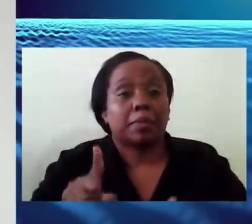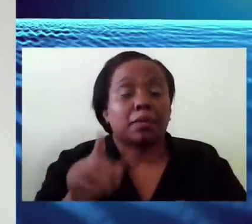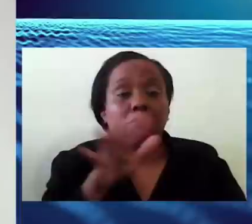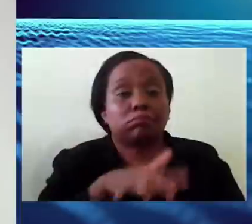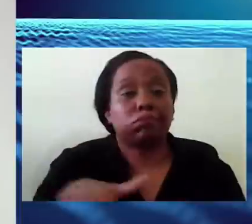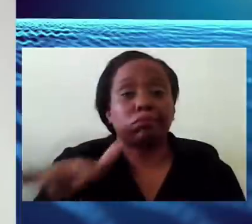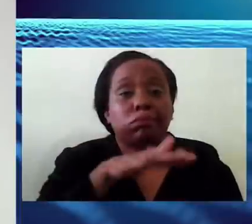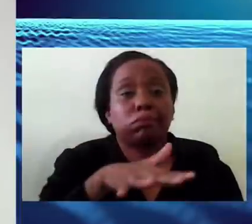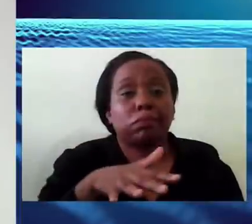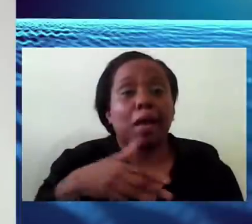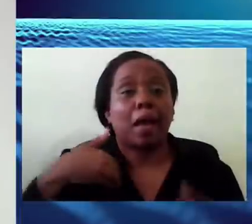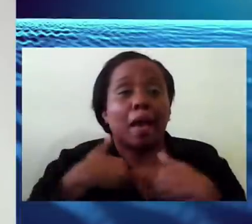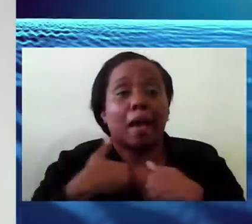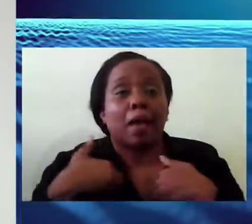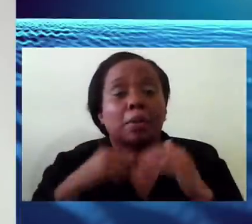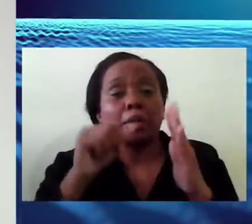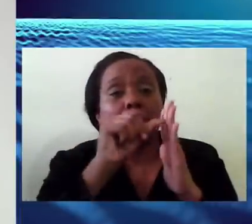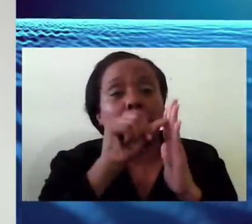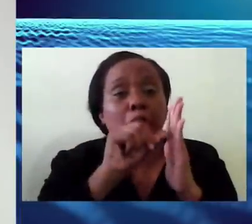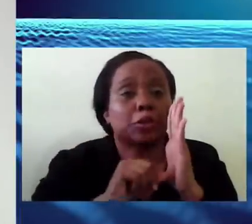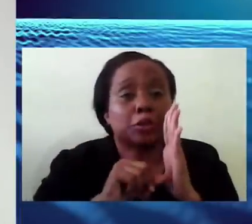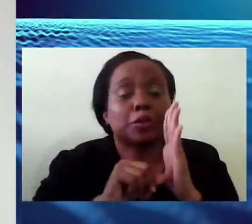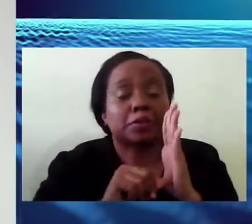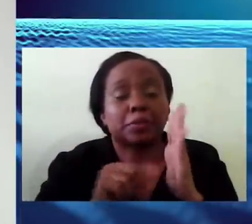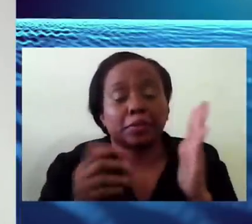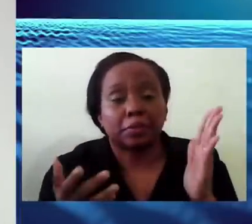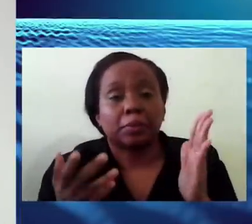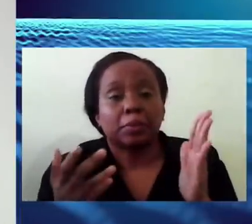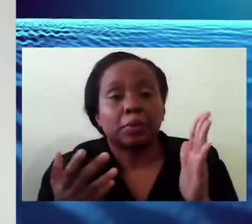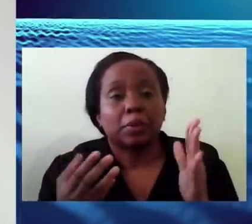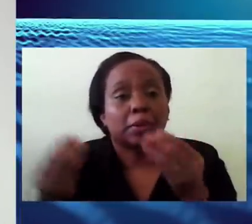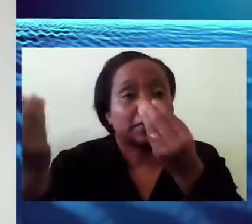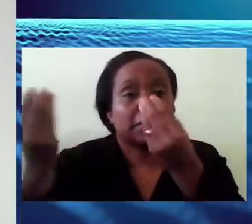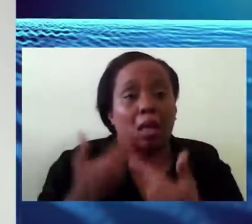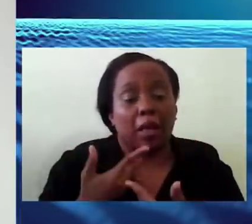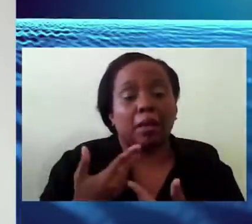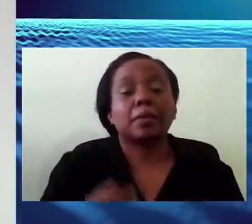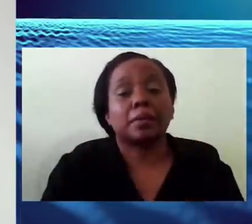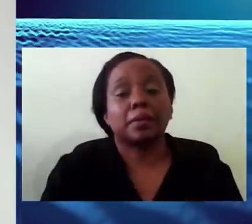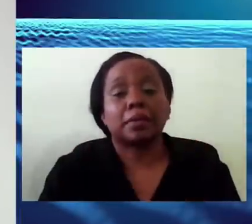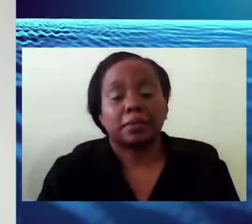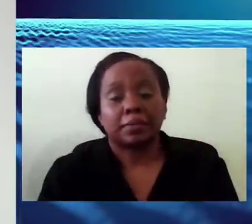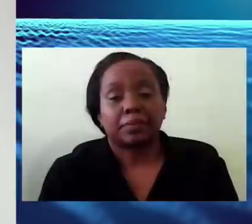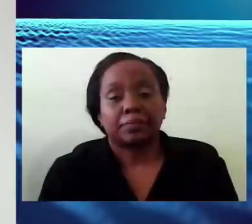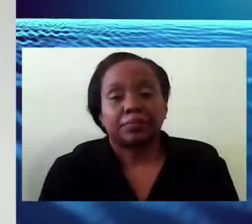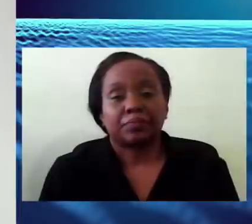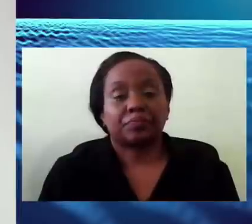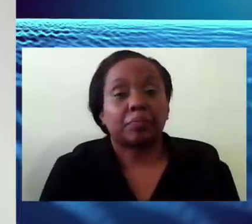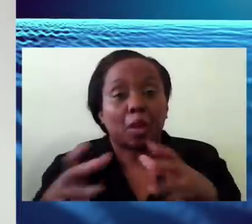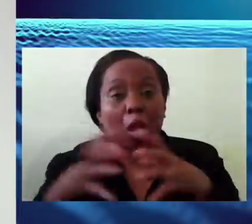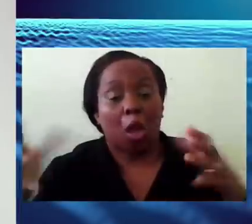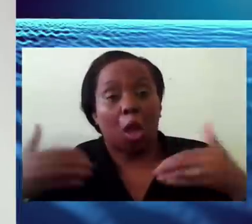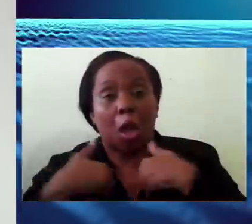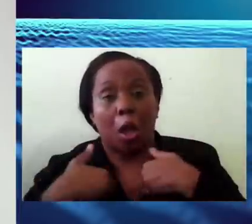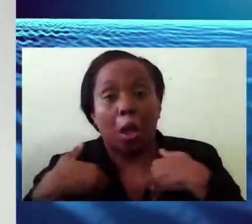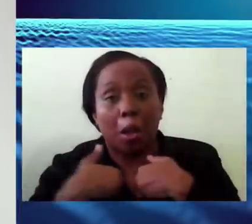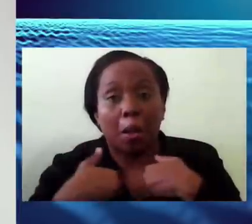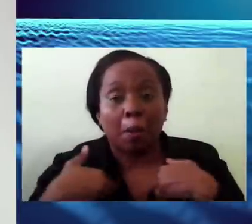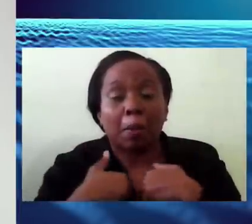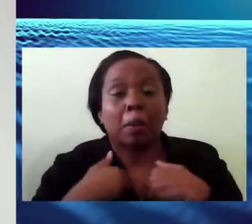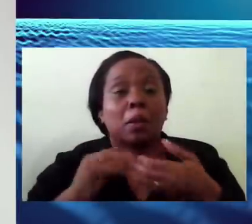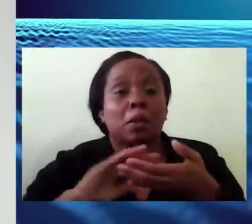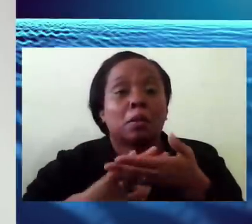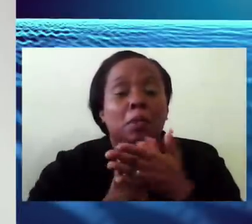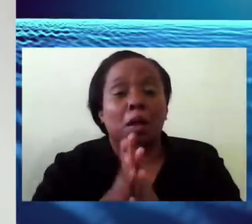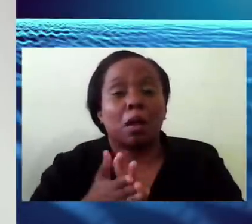surgeons across the island already. What we're seeing happening is that a lot of animals, several animals are coming down with